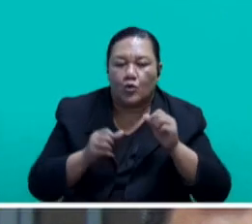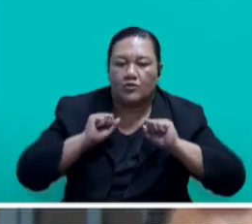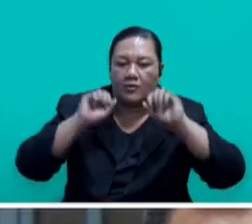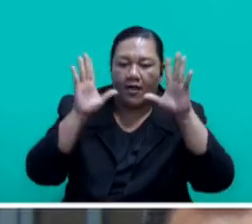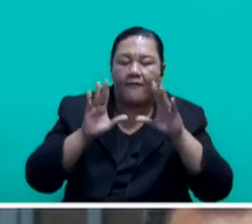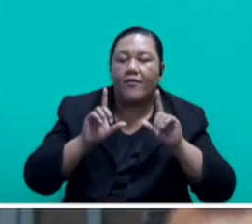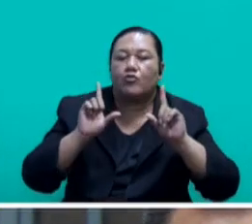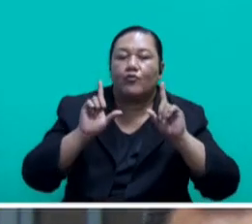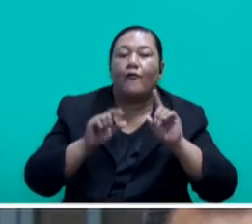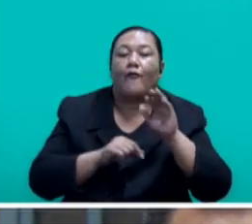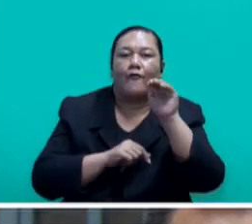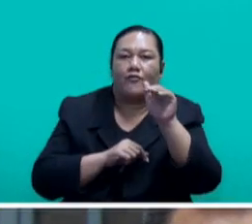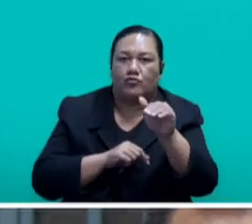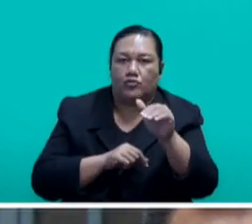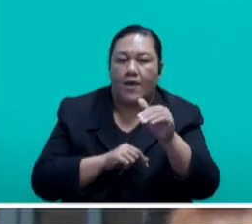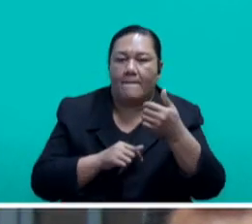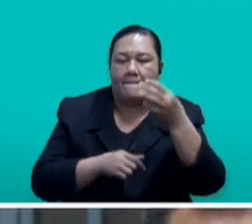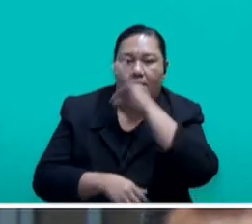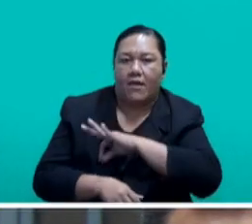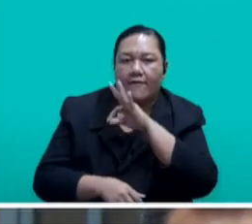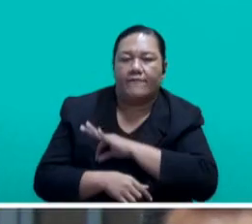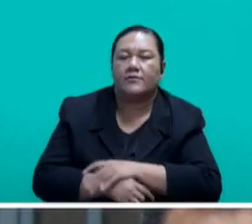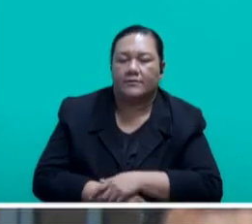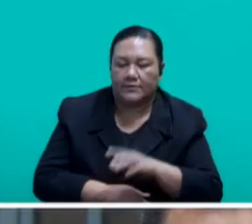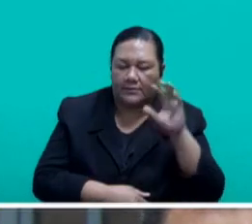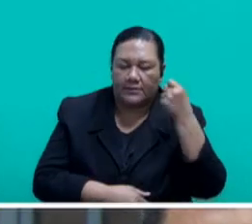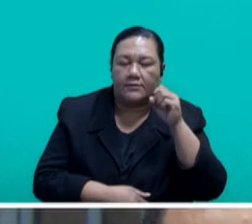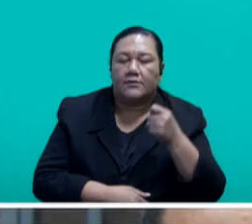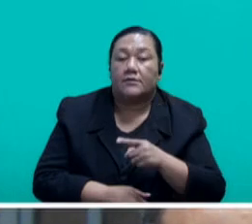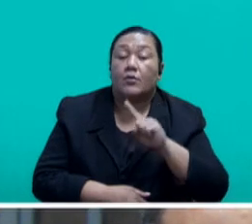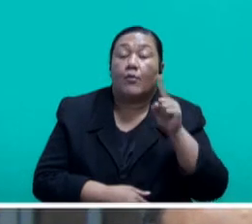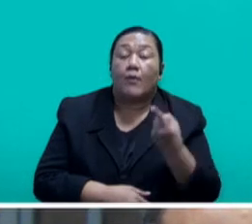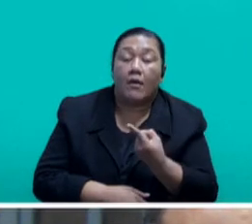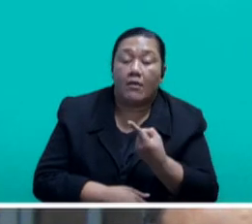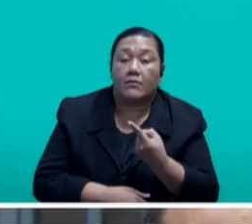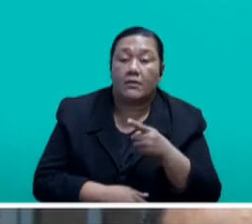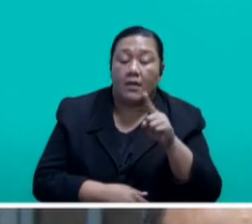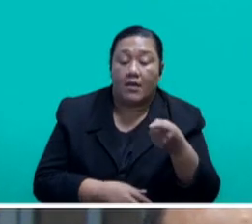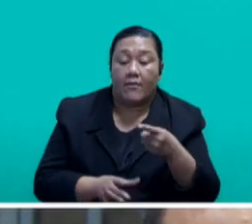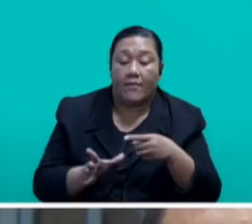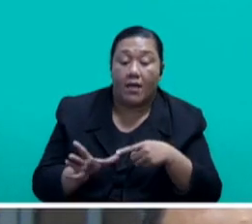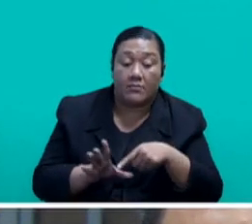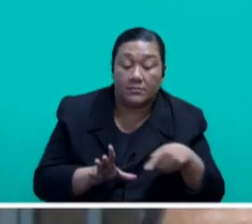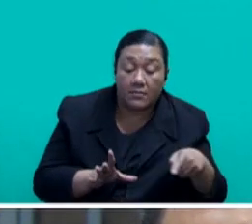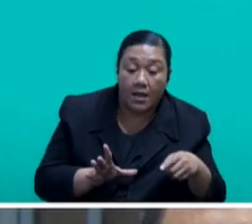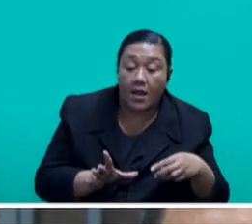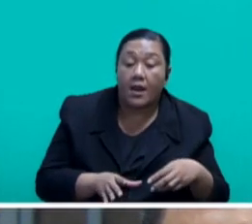At the outset, Mr. Speaker, sir, let me provide a response to the Honourable Leader of the